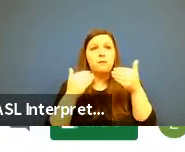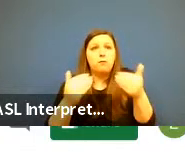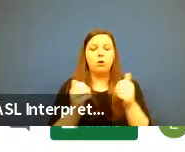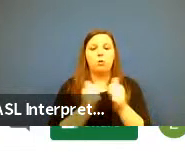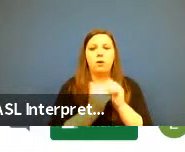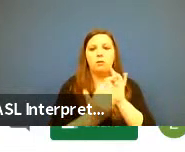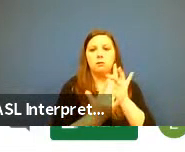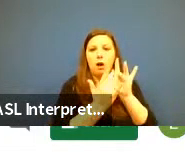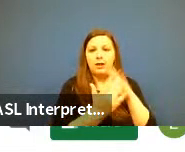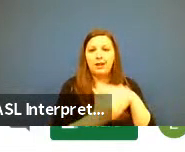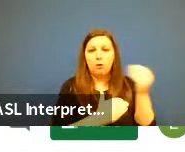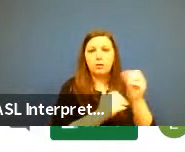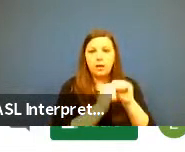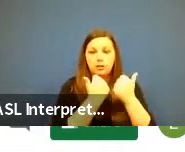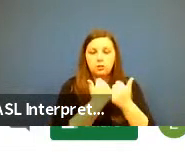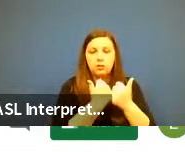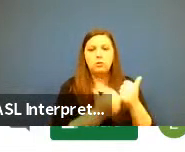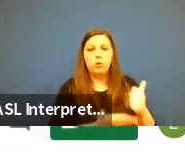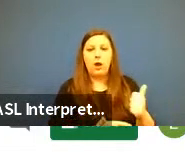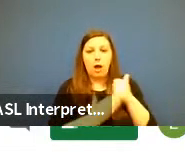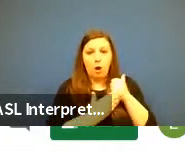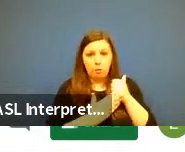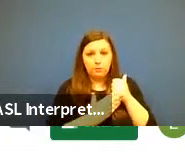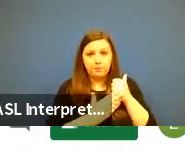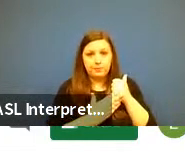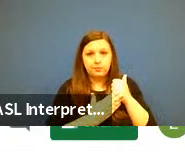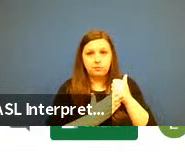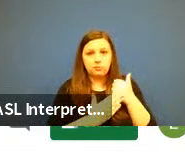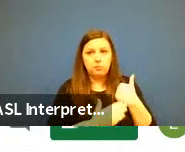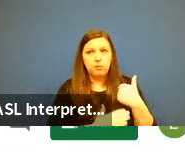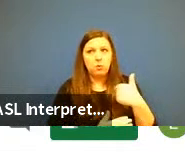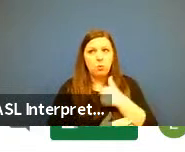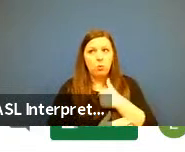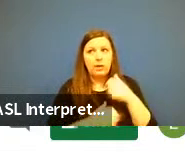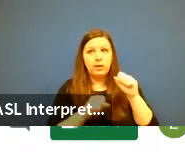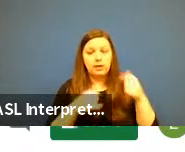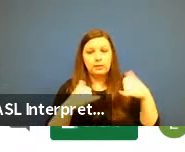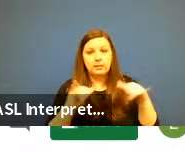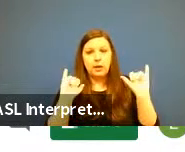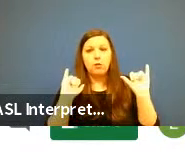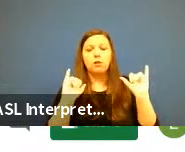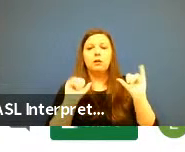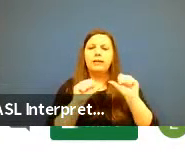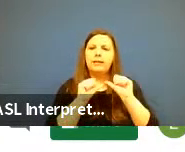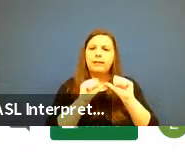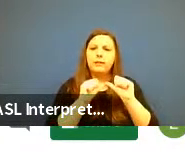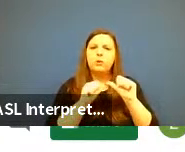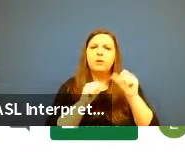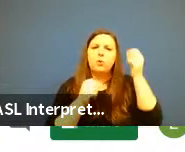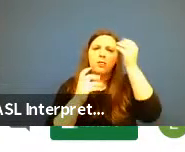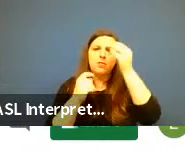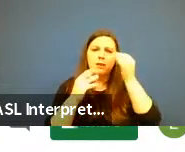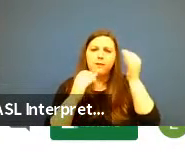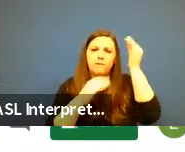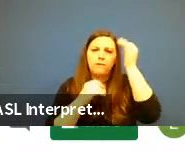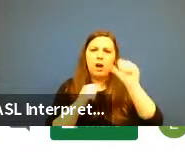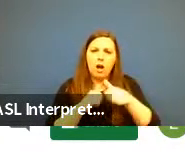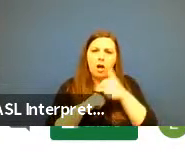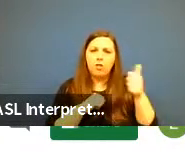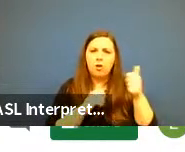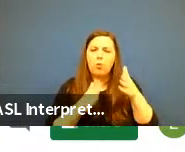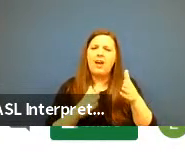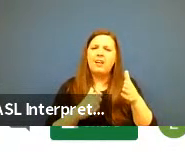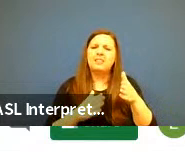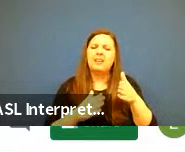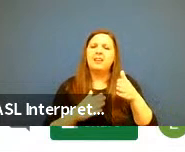contacting an outside agency to help, we can still continue to think of other ways. I see this as a starting